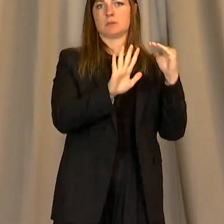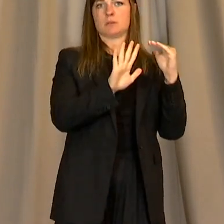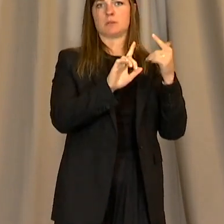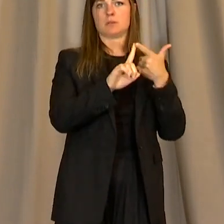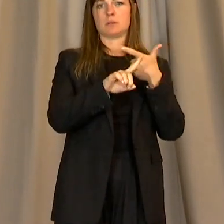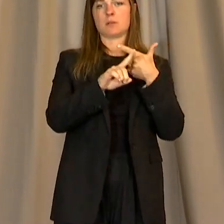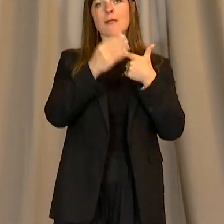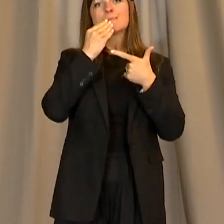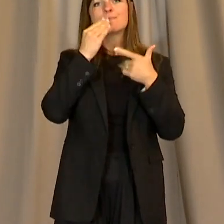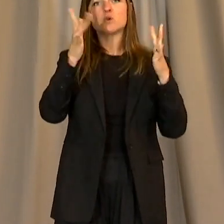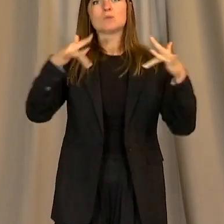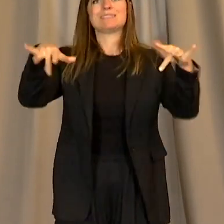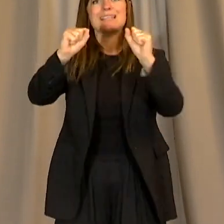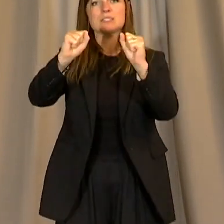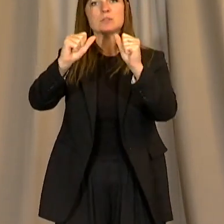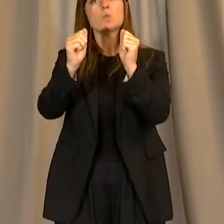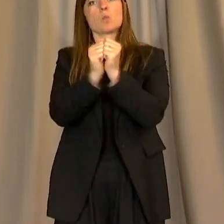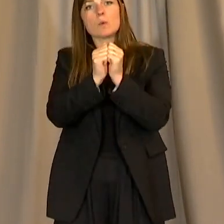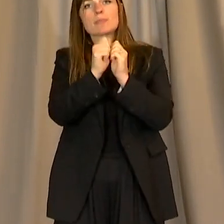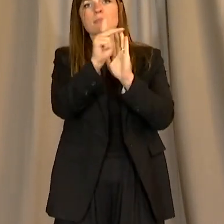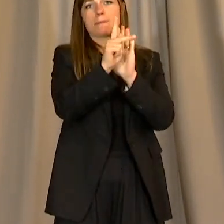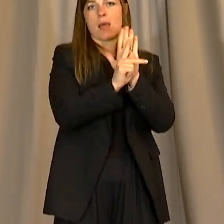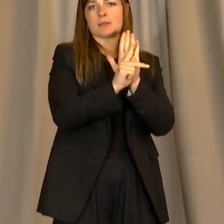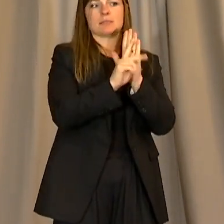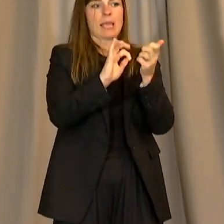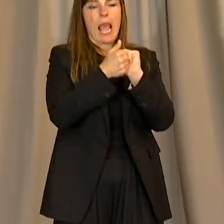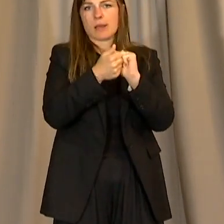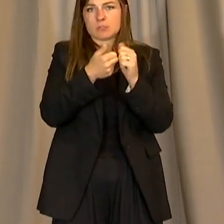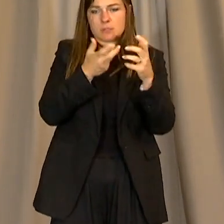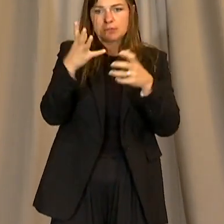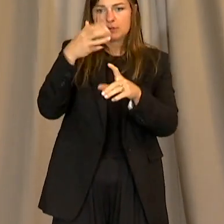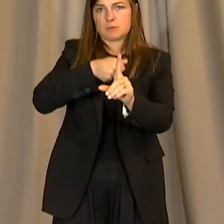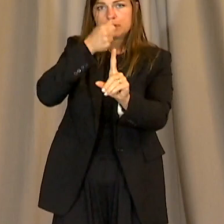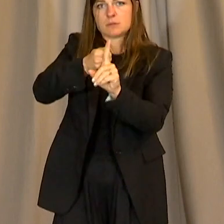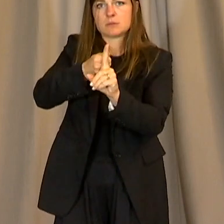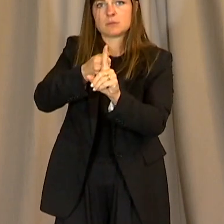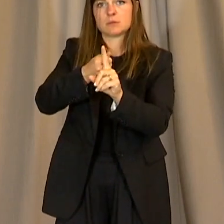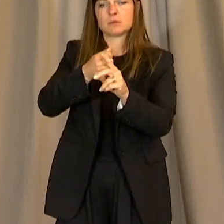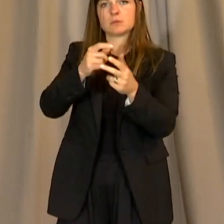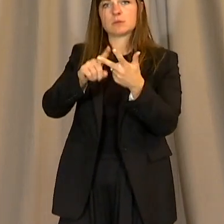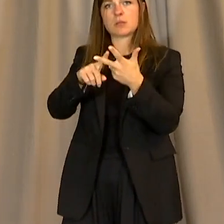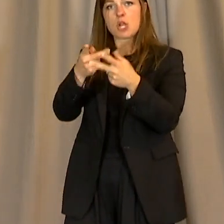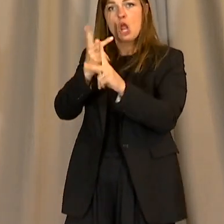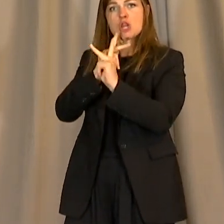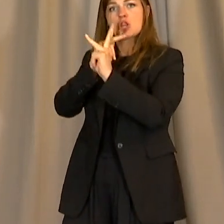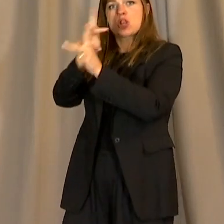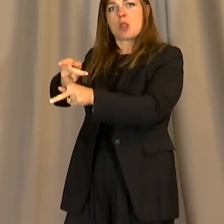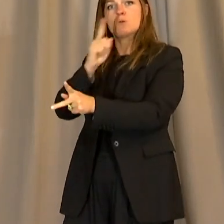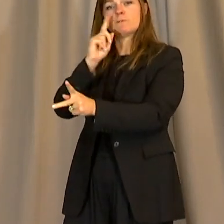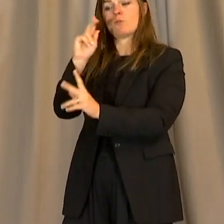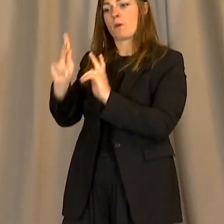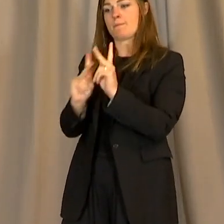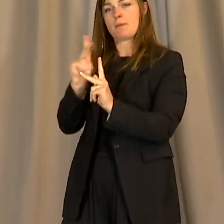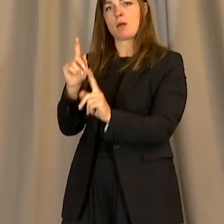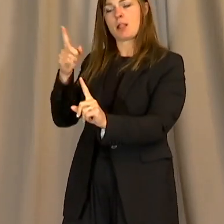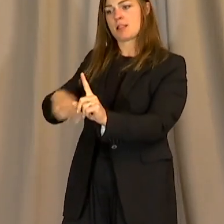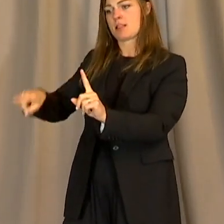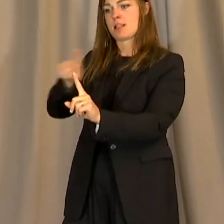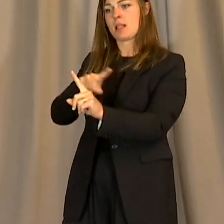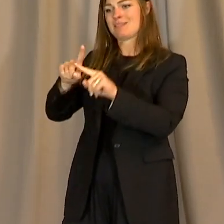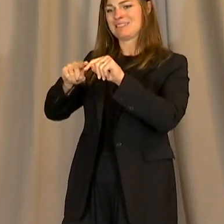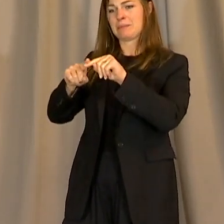food deserts with your policy? How are you making loans to people based